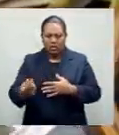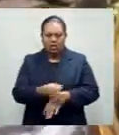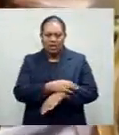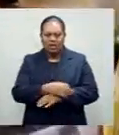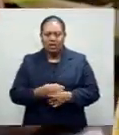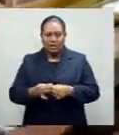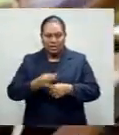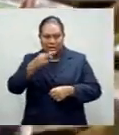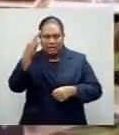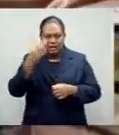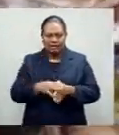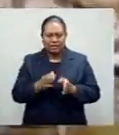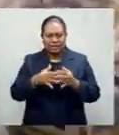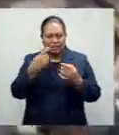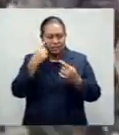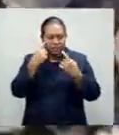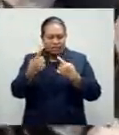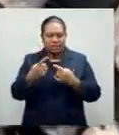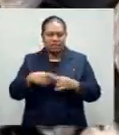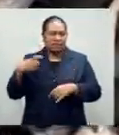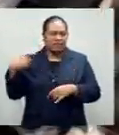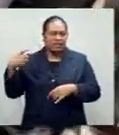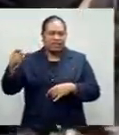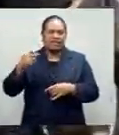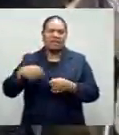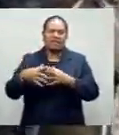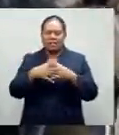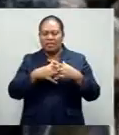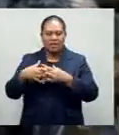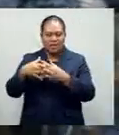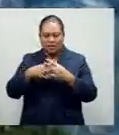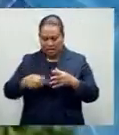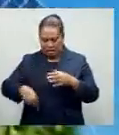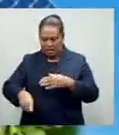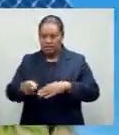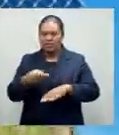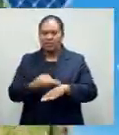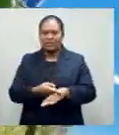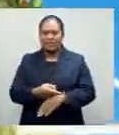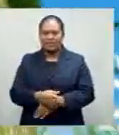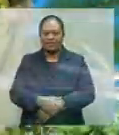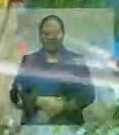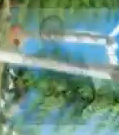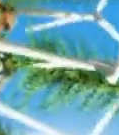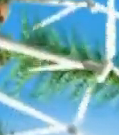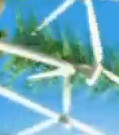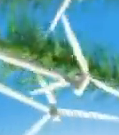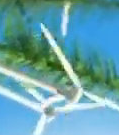heat wave is expected to strike parts of Canada and the United States later this week.